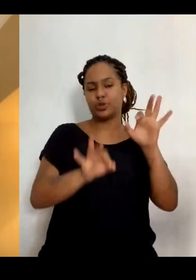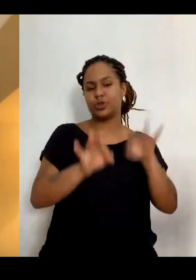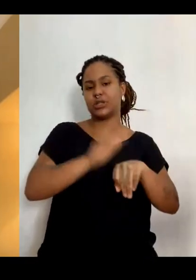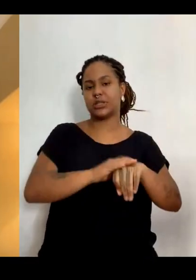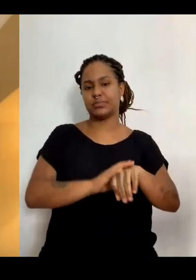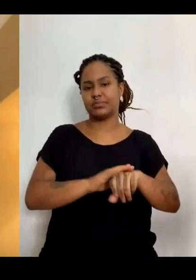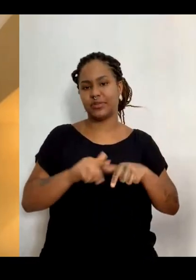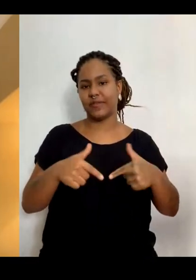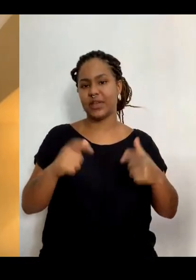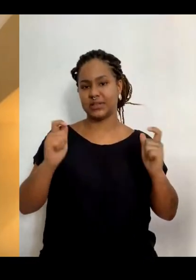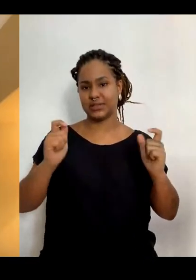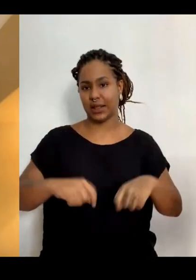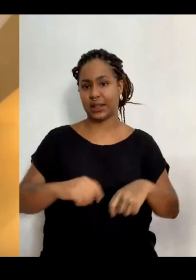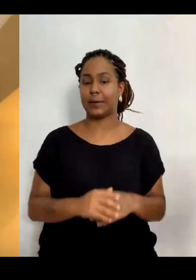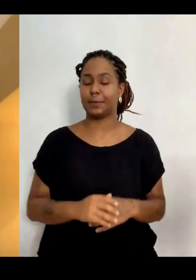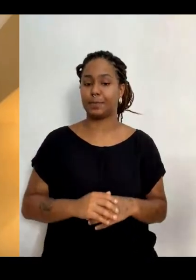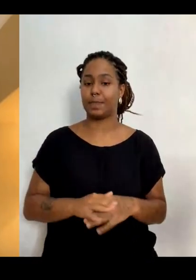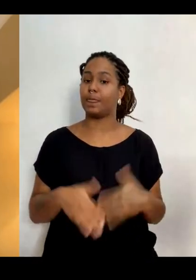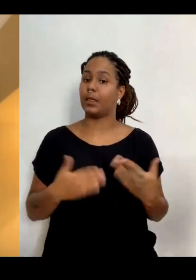is